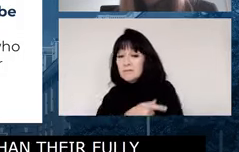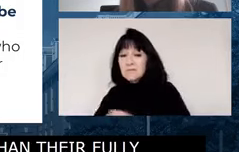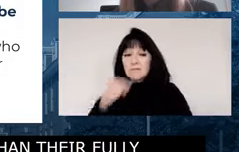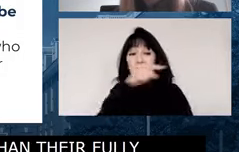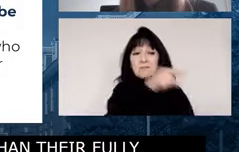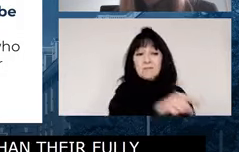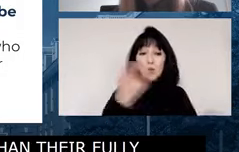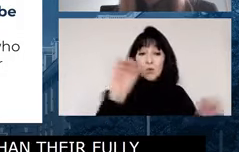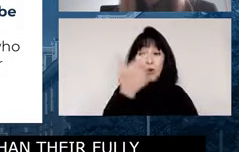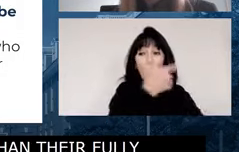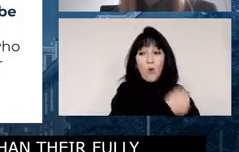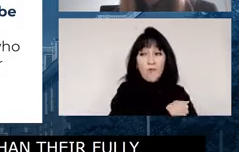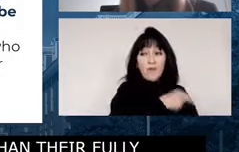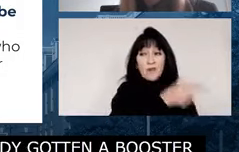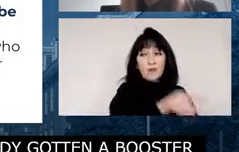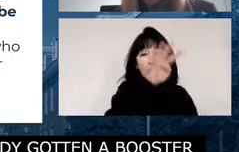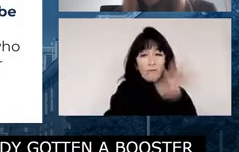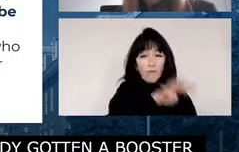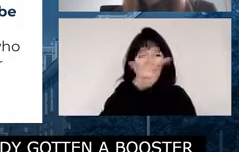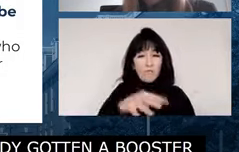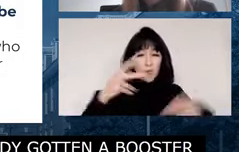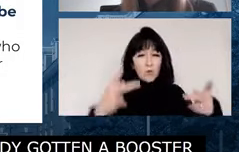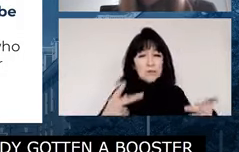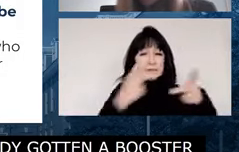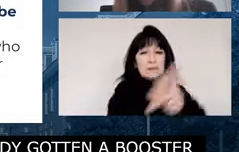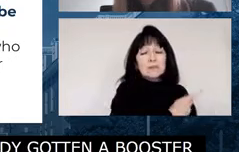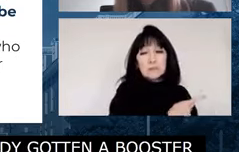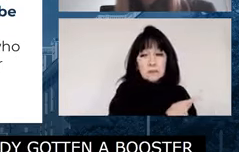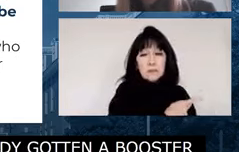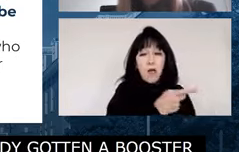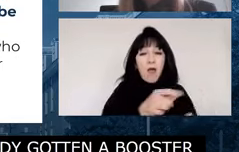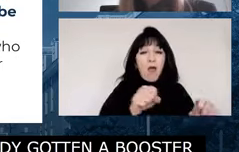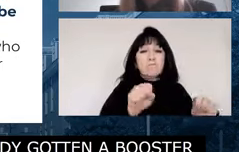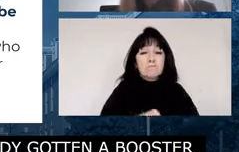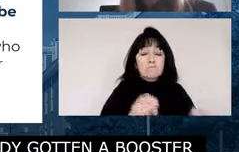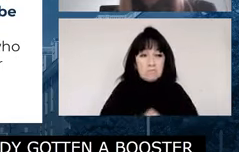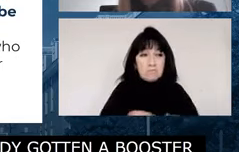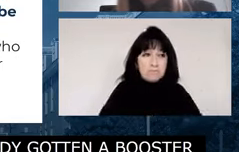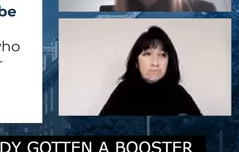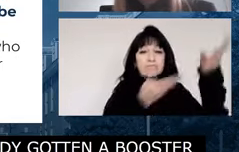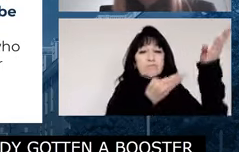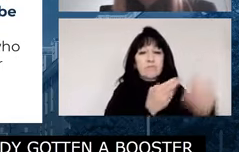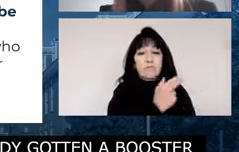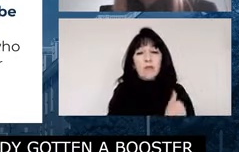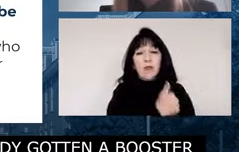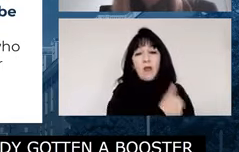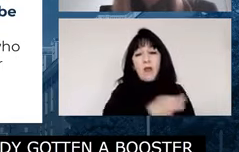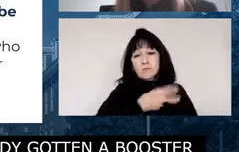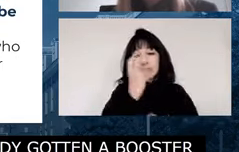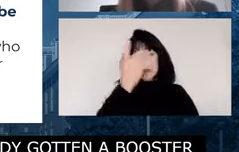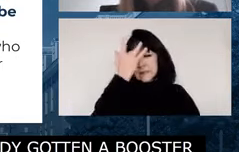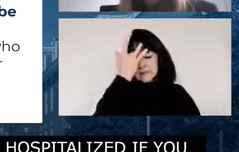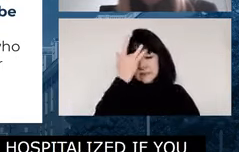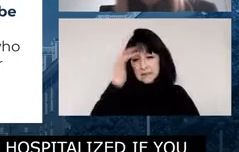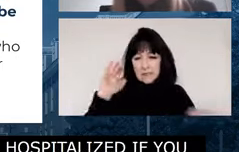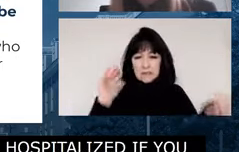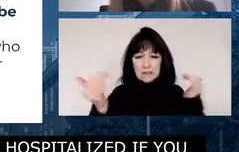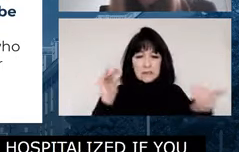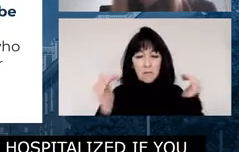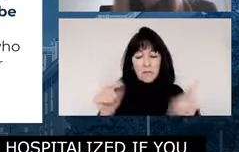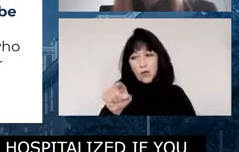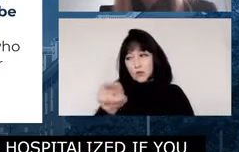to be hospitalized if you are unvaccinated compared to if you've received a booster. That's a